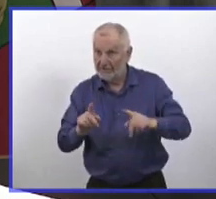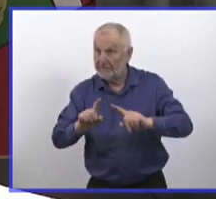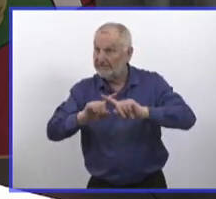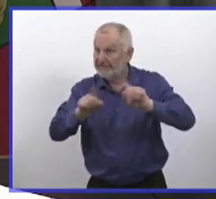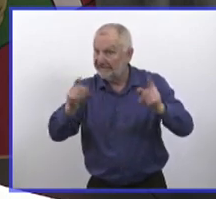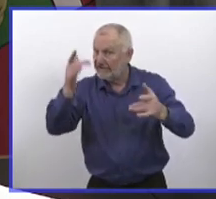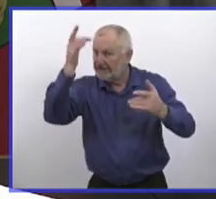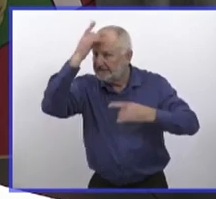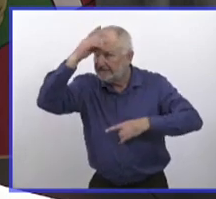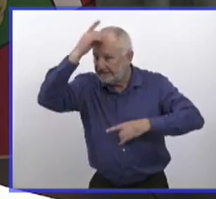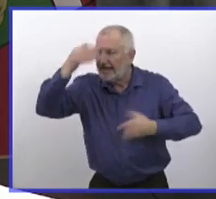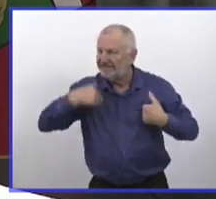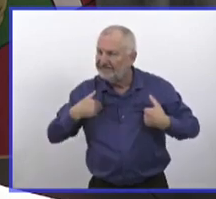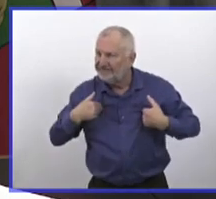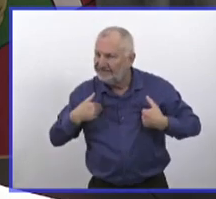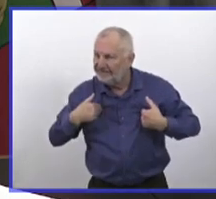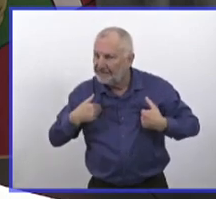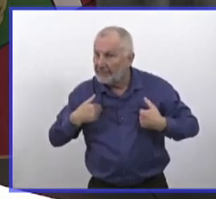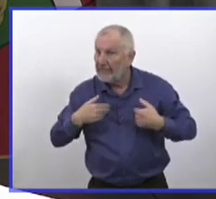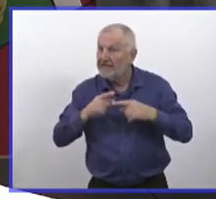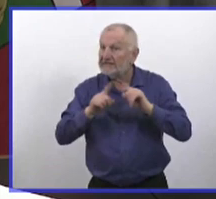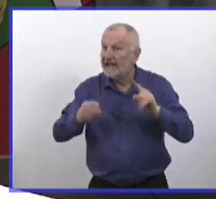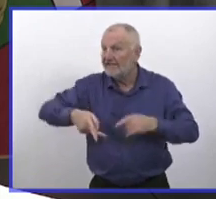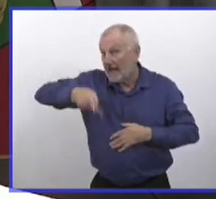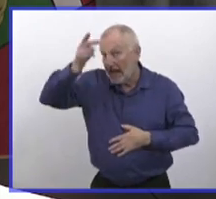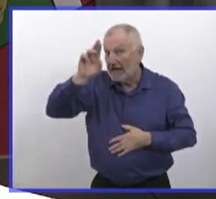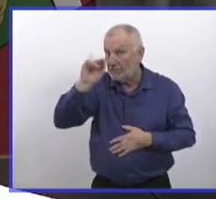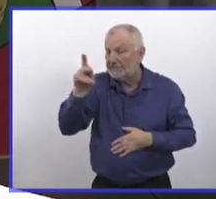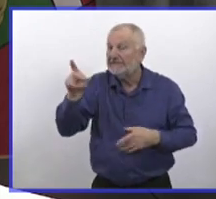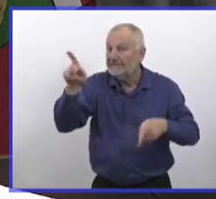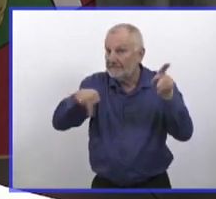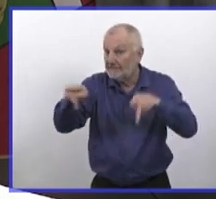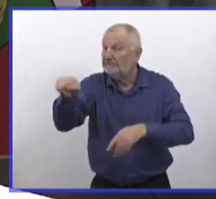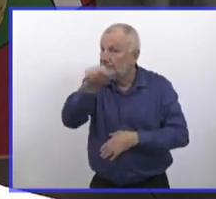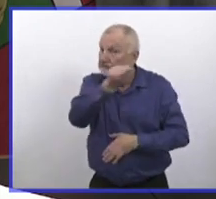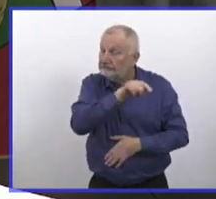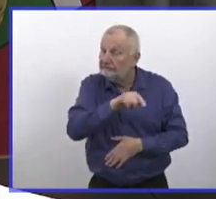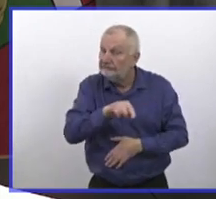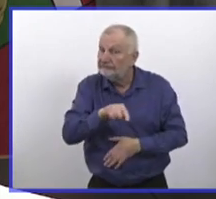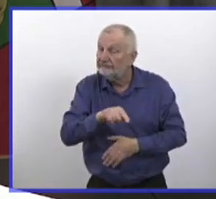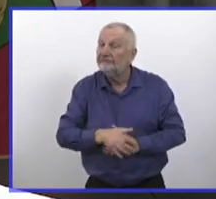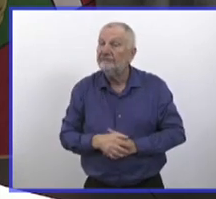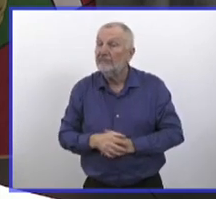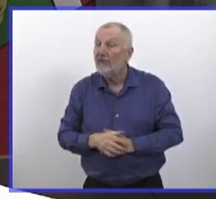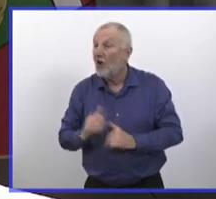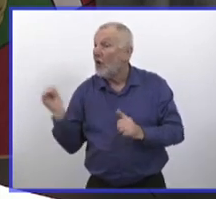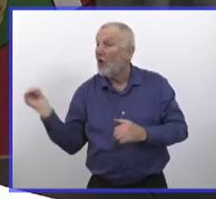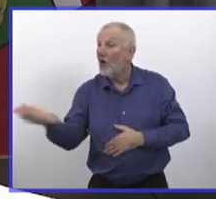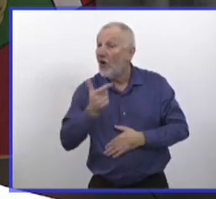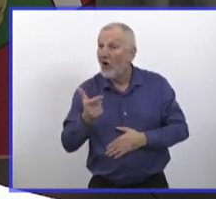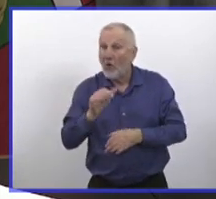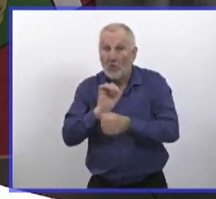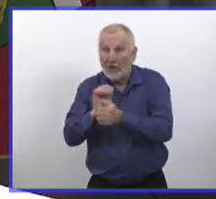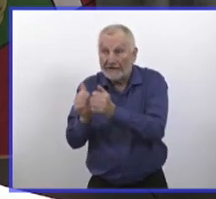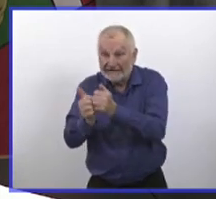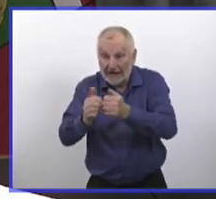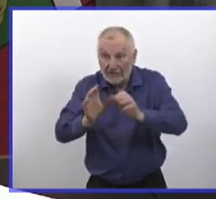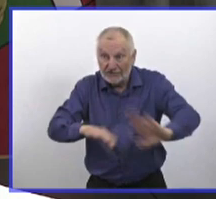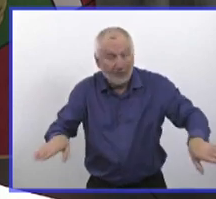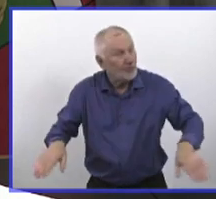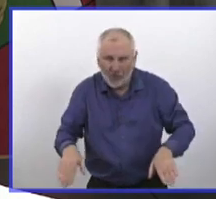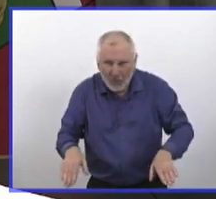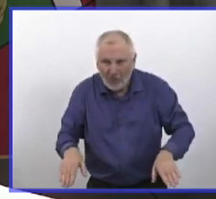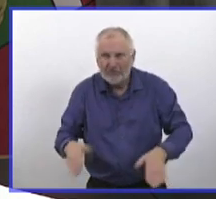who work in different areas of health, different body systems, for example. So we will